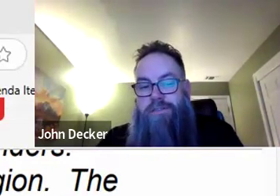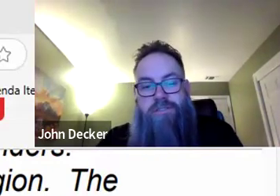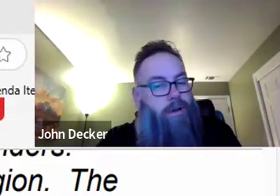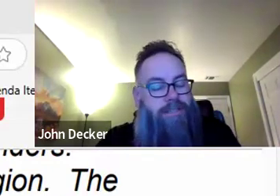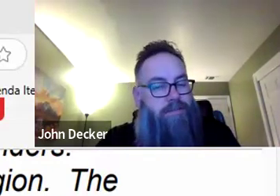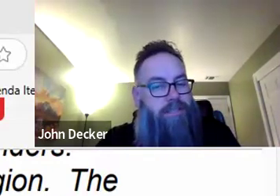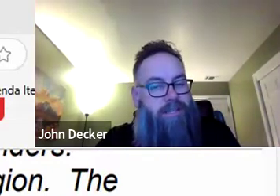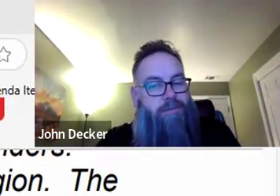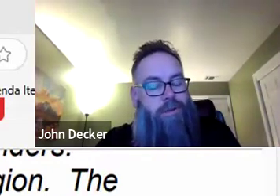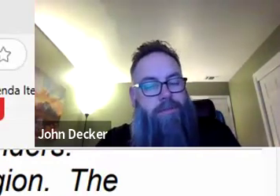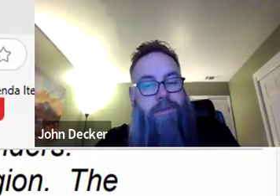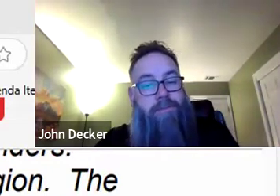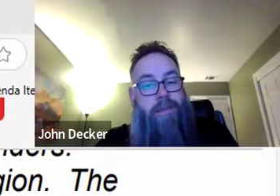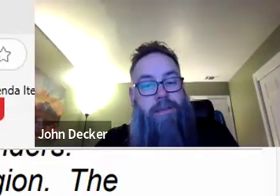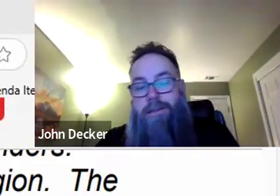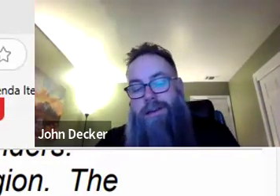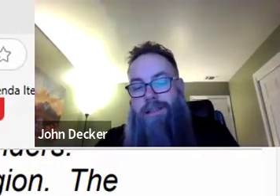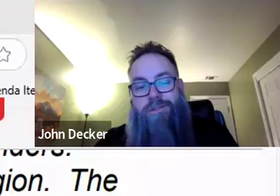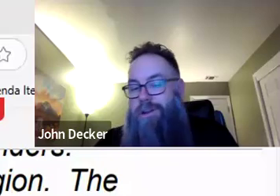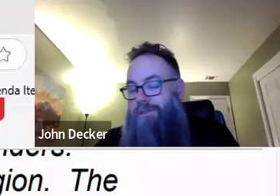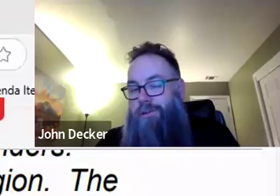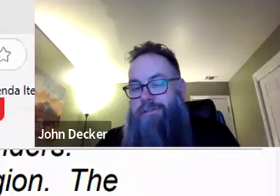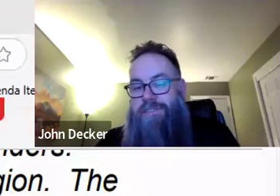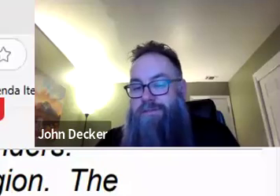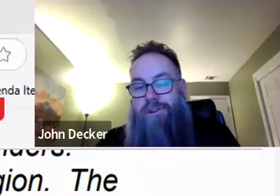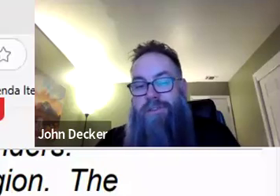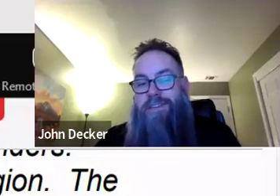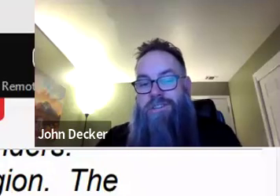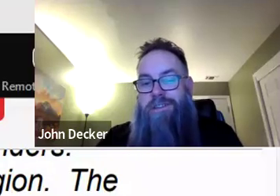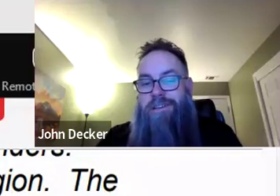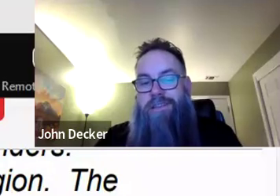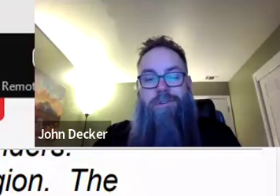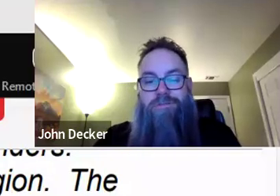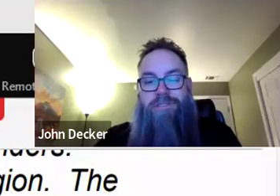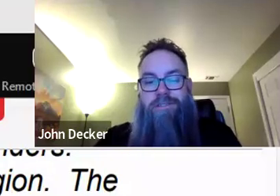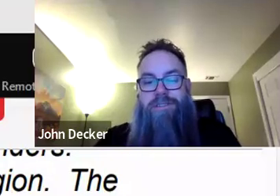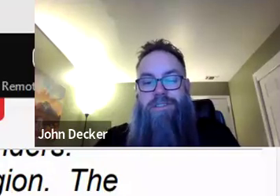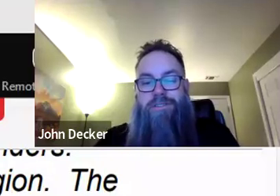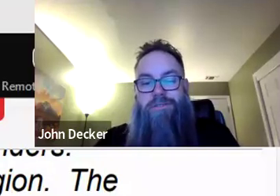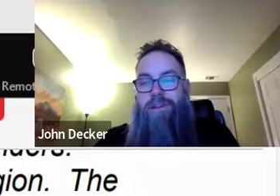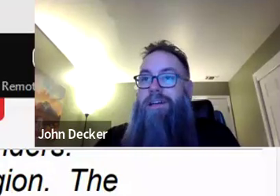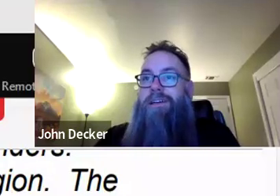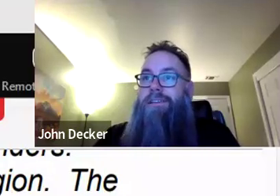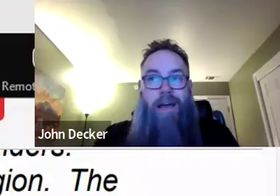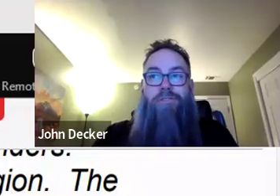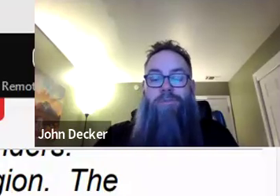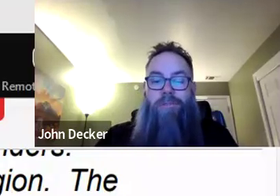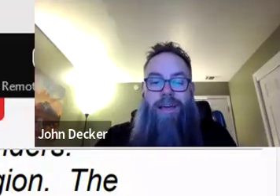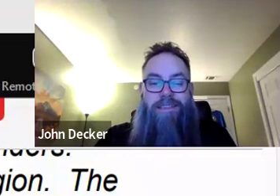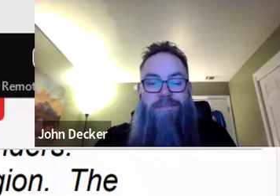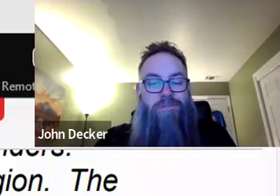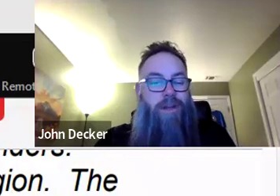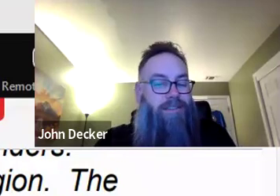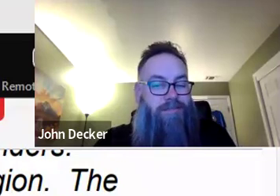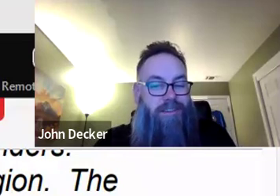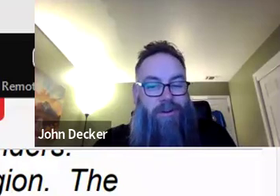have said that there's no activities tied for EVV, electronic visit verification, that regional centers need to do. Now the department